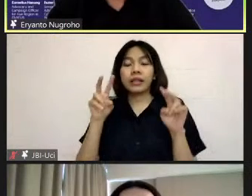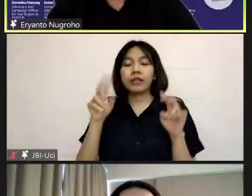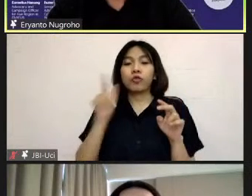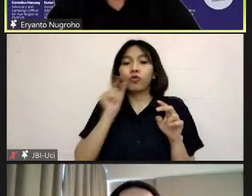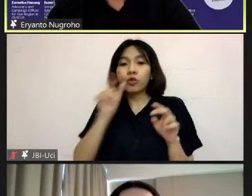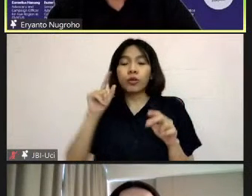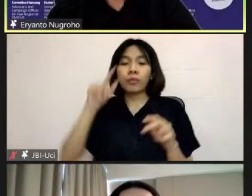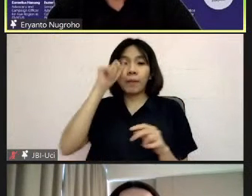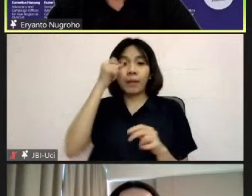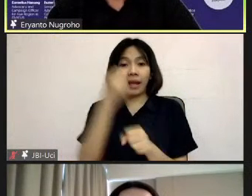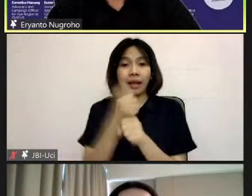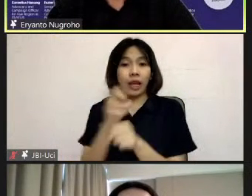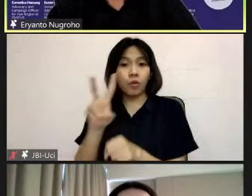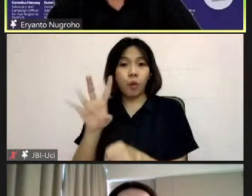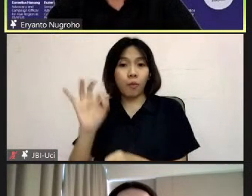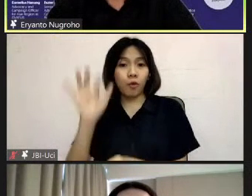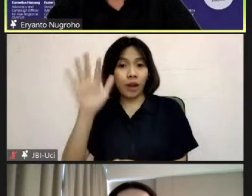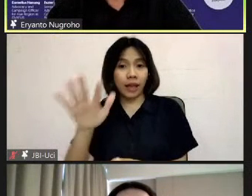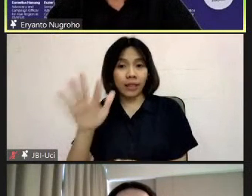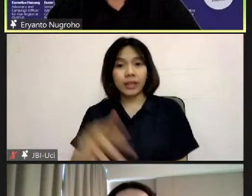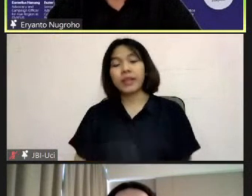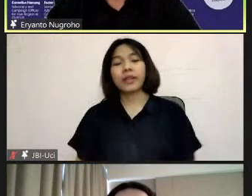That's the